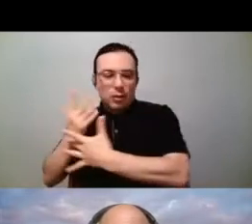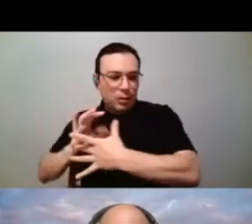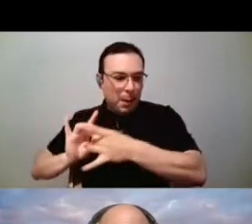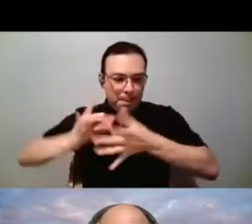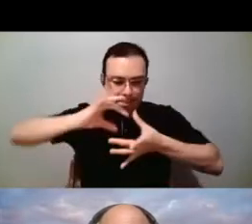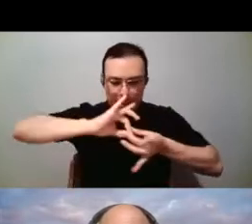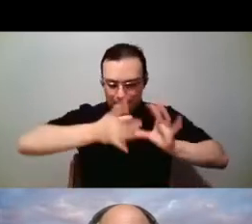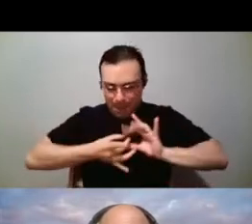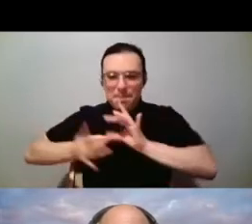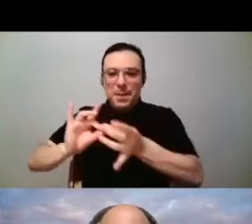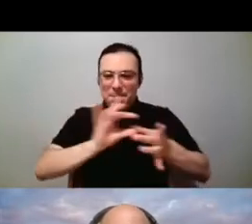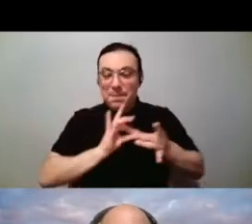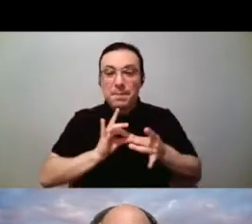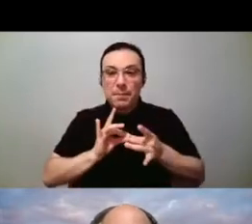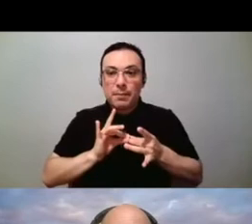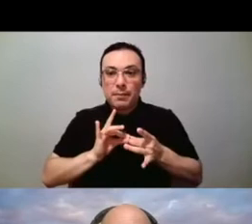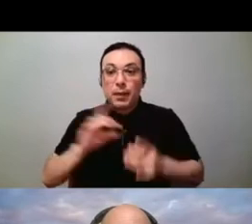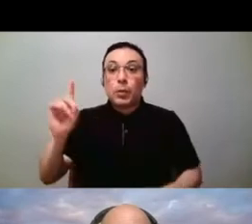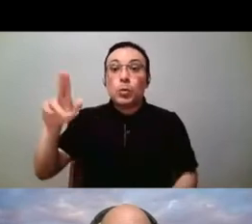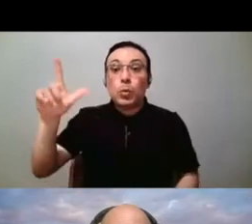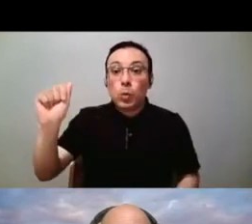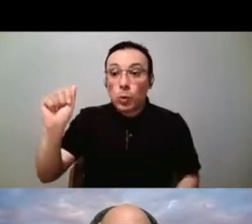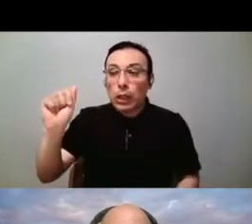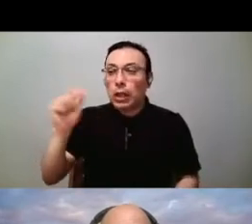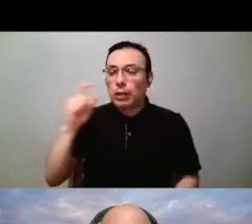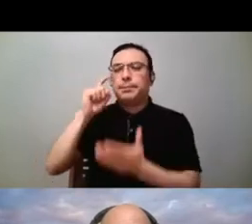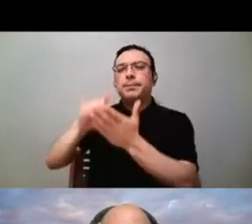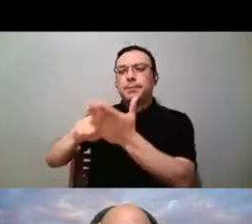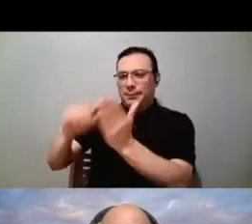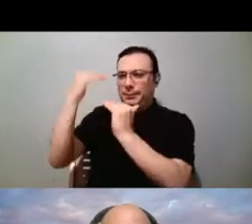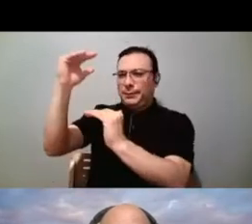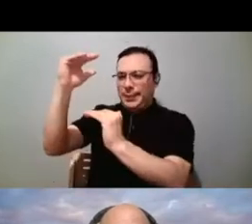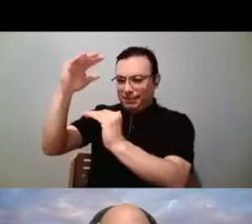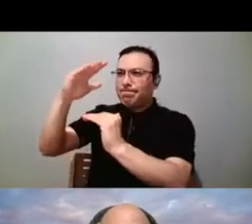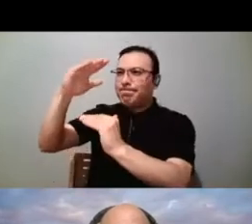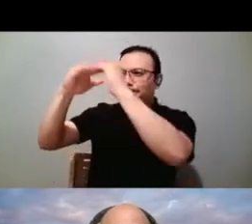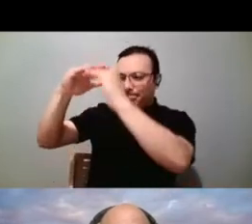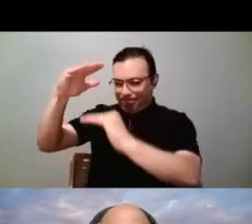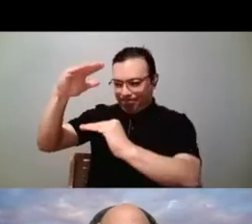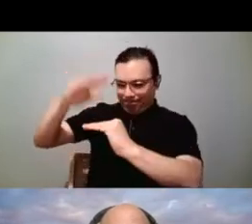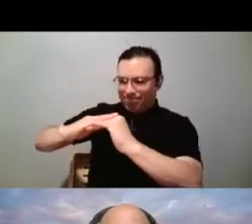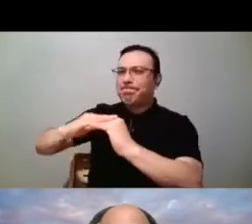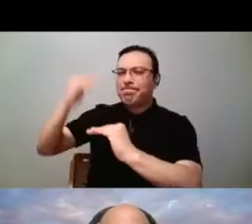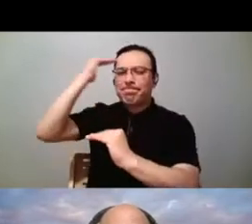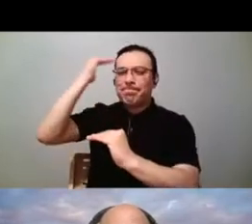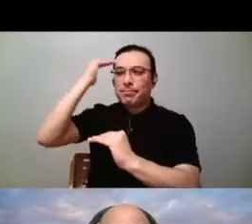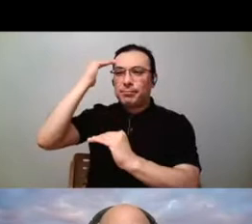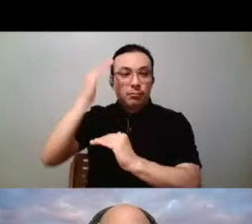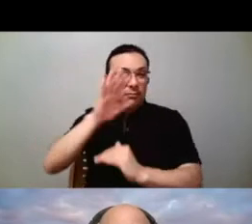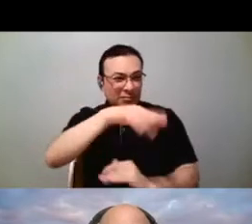A doula recognizes and honors limits. A doula can offer reassurance and rest,